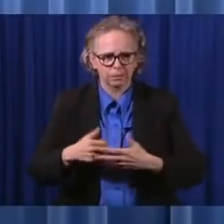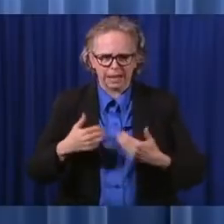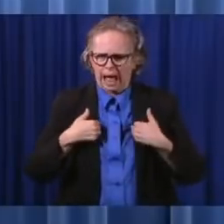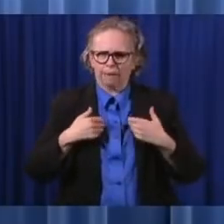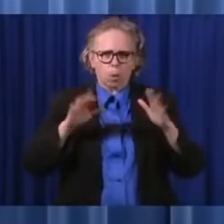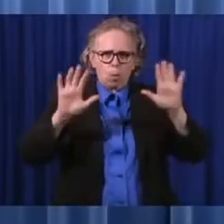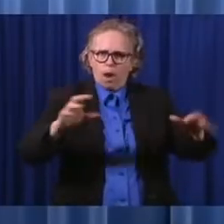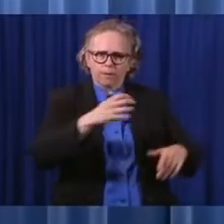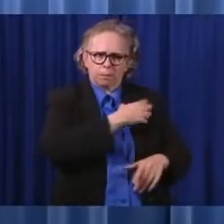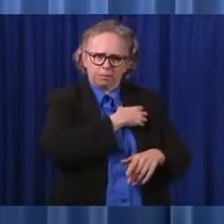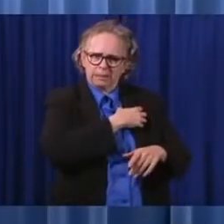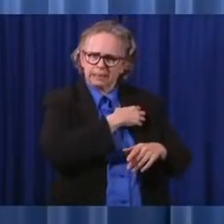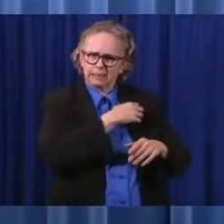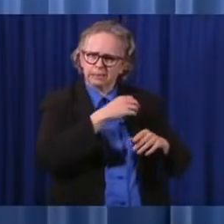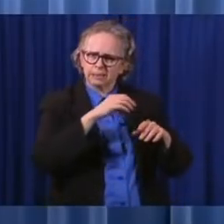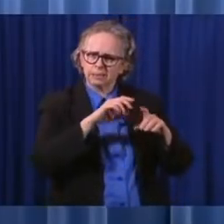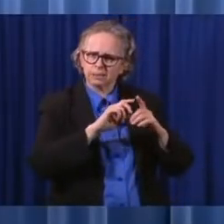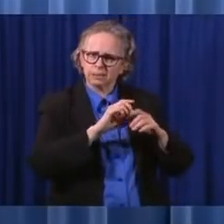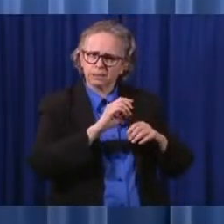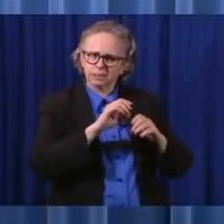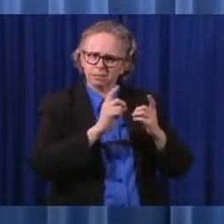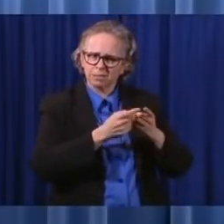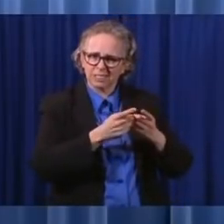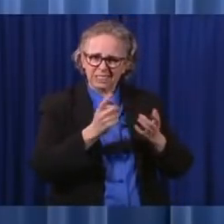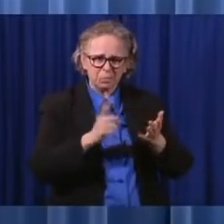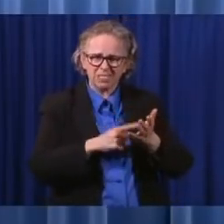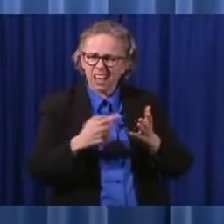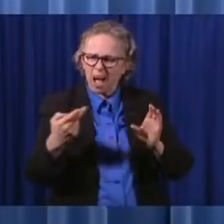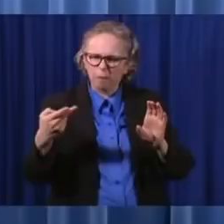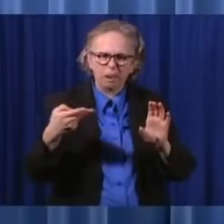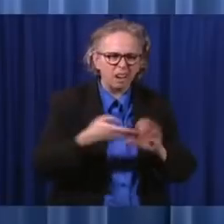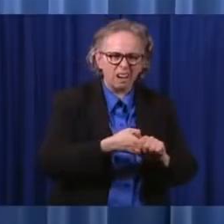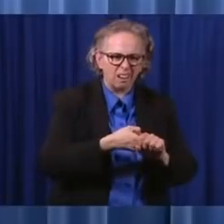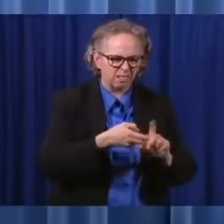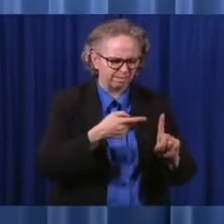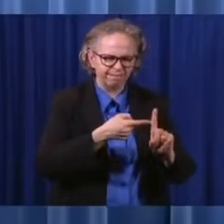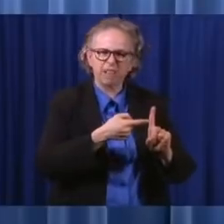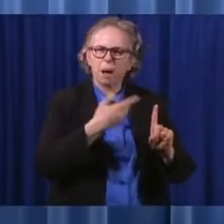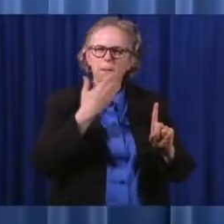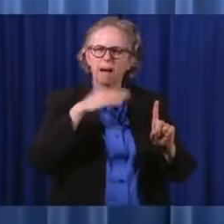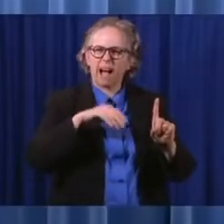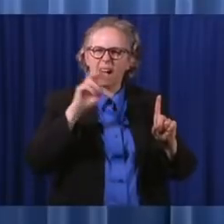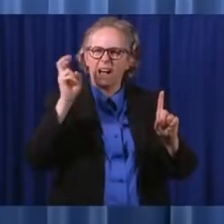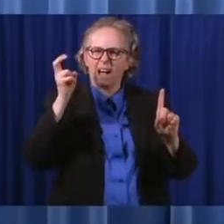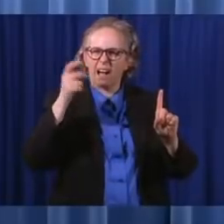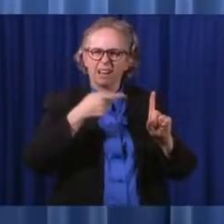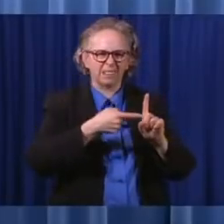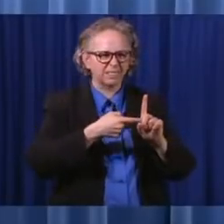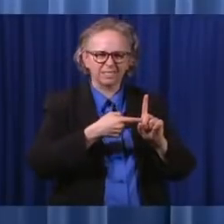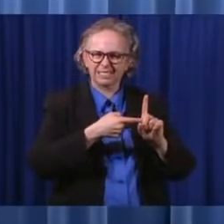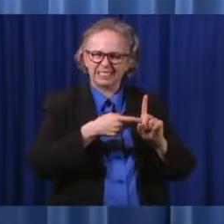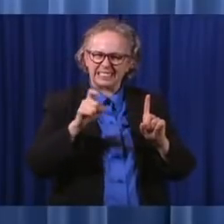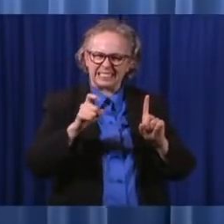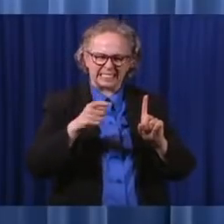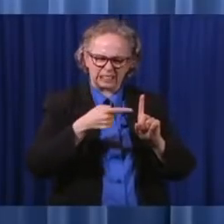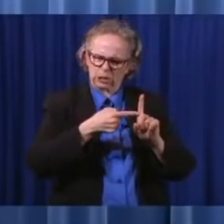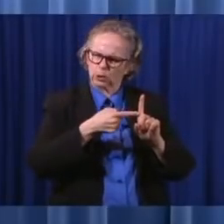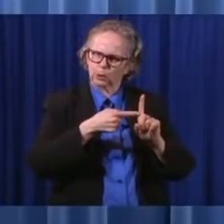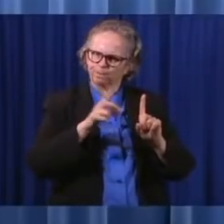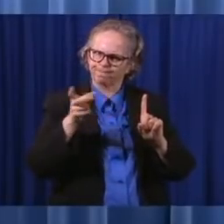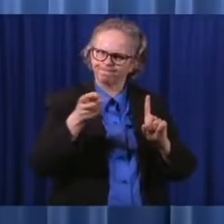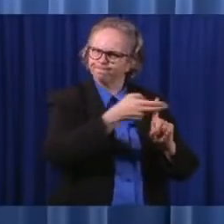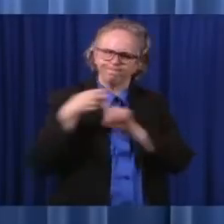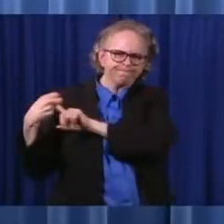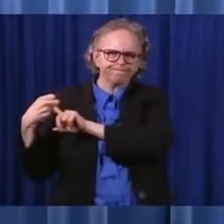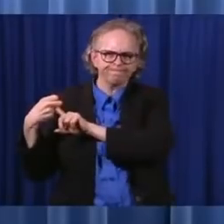and should be out of there. We have obligations to take care of that. And we have obligations if that police officer moves from one department to the